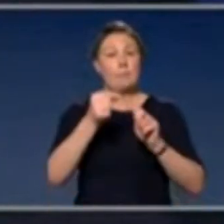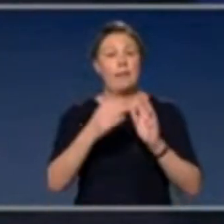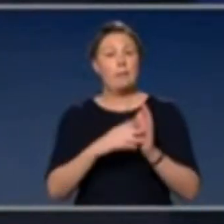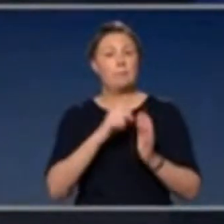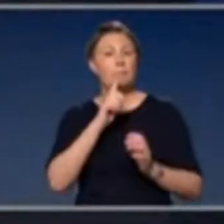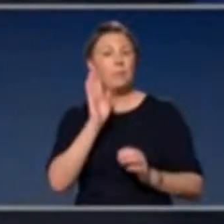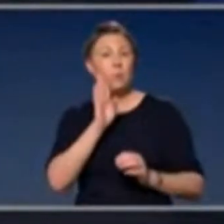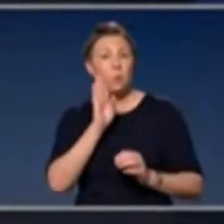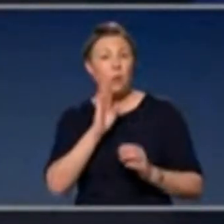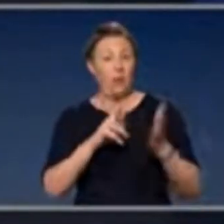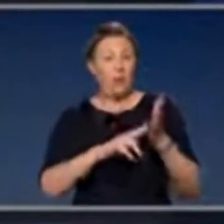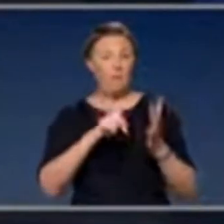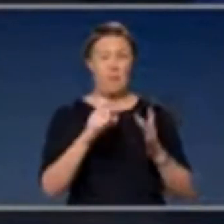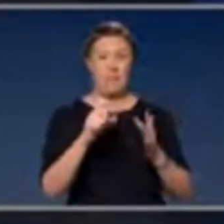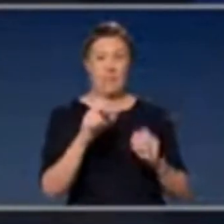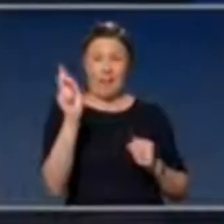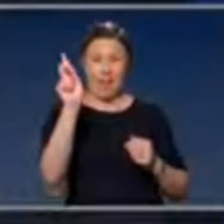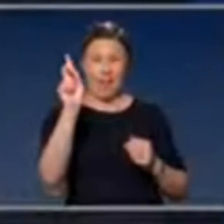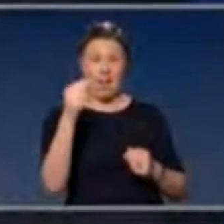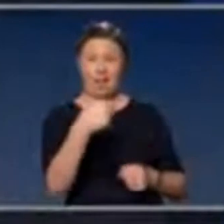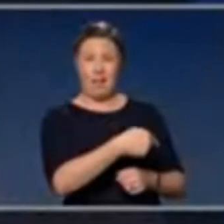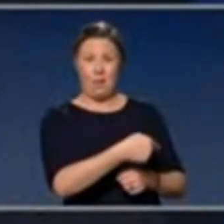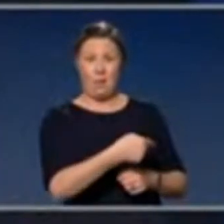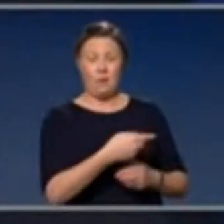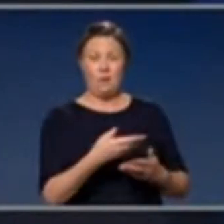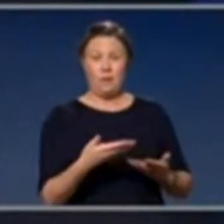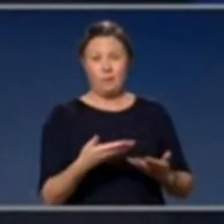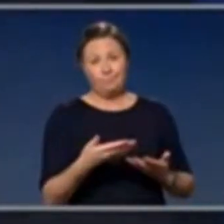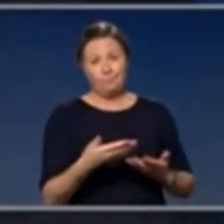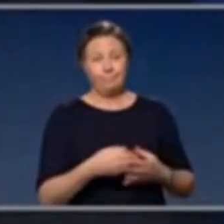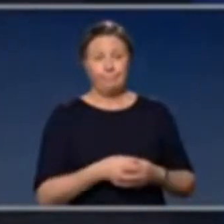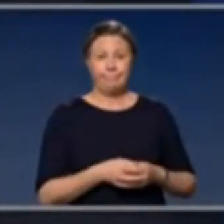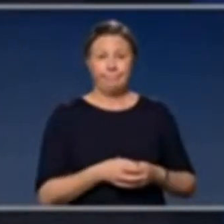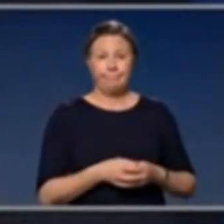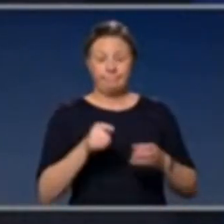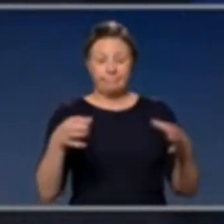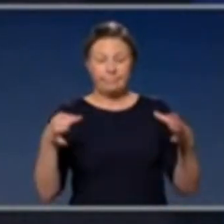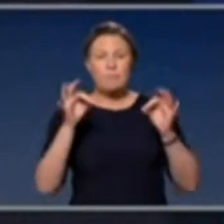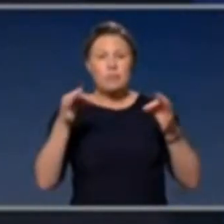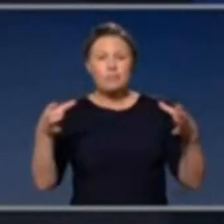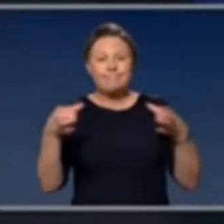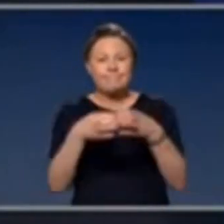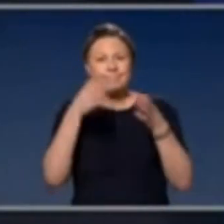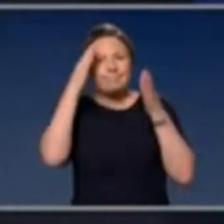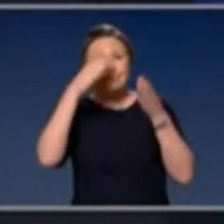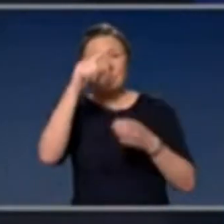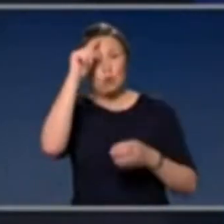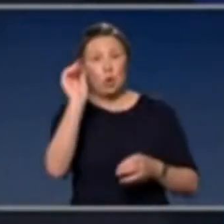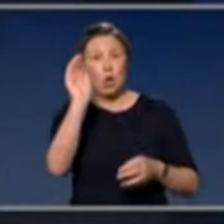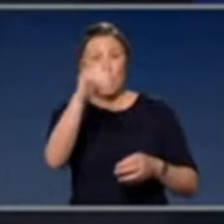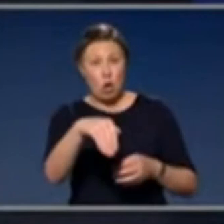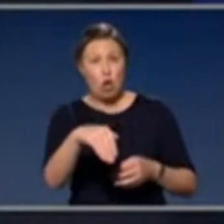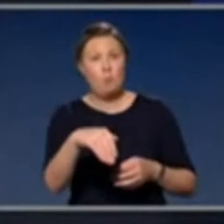earlier about what's happening in Victoria right now. One of the key components of the response centre is to look at